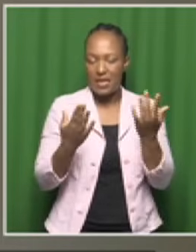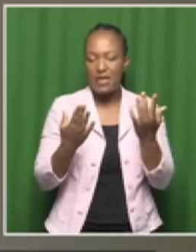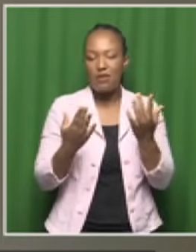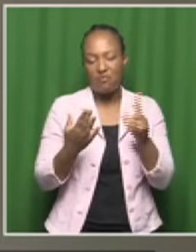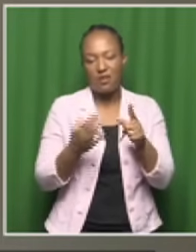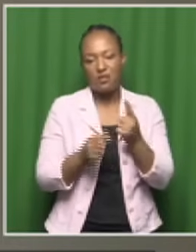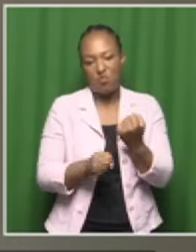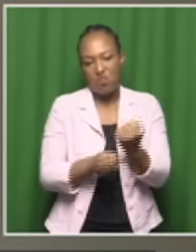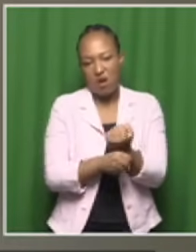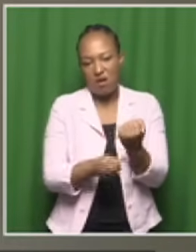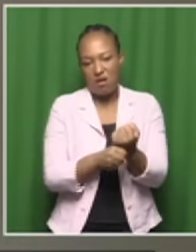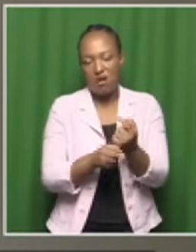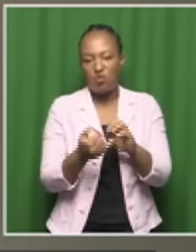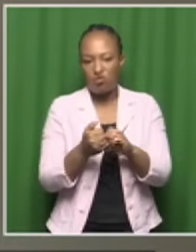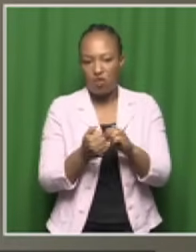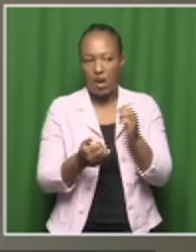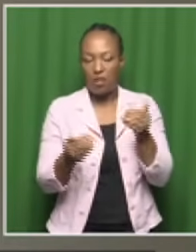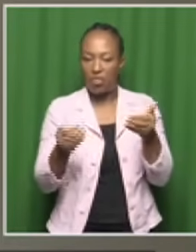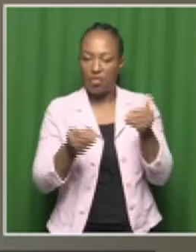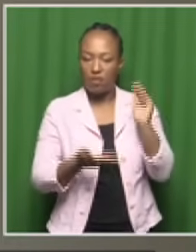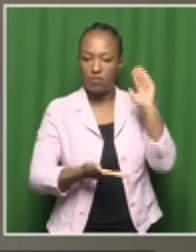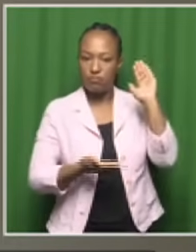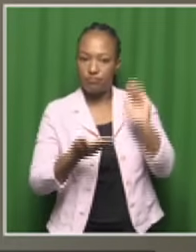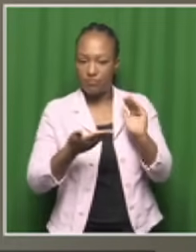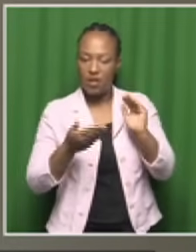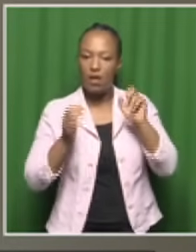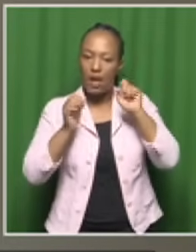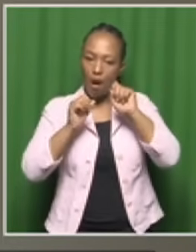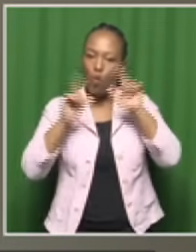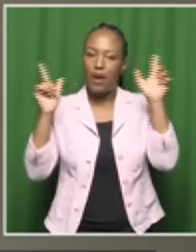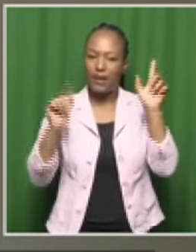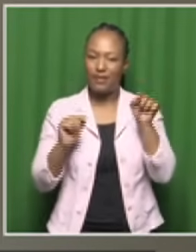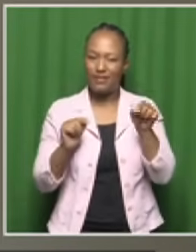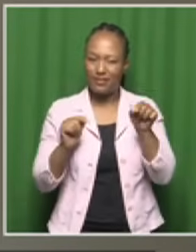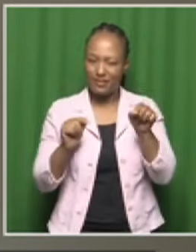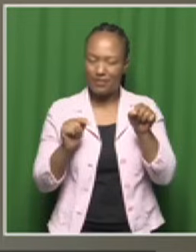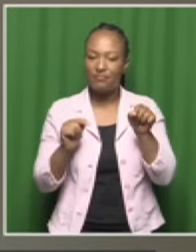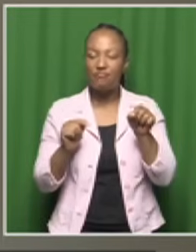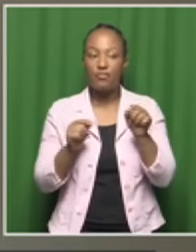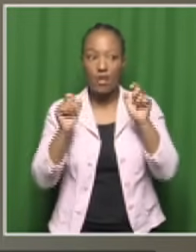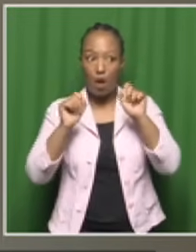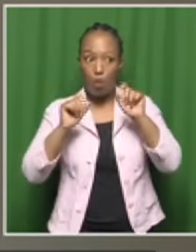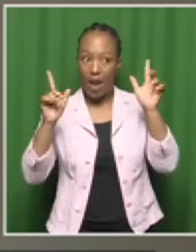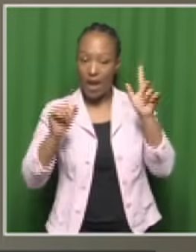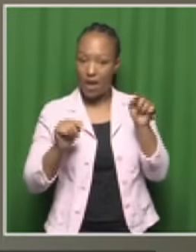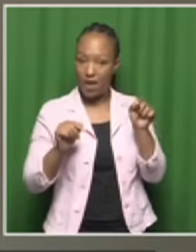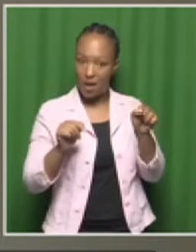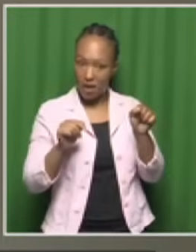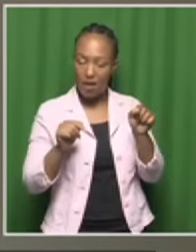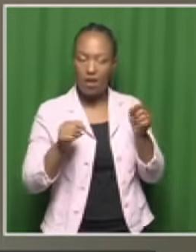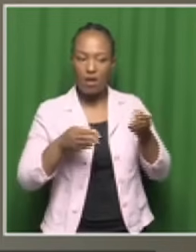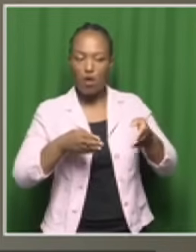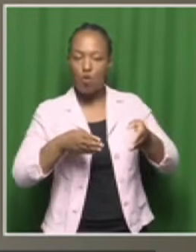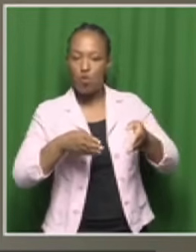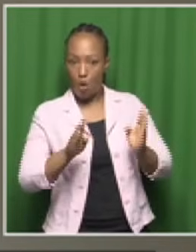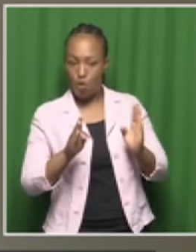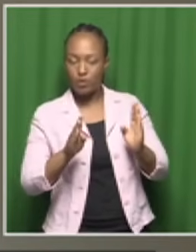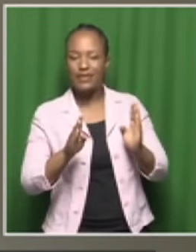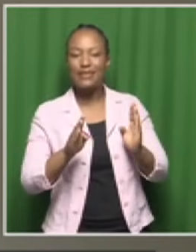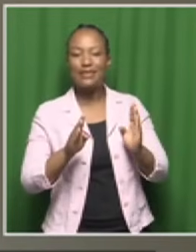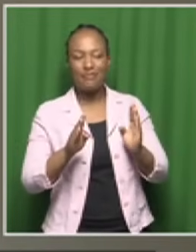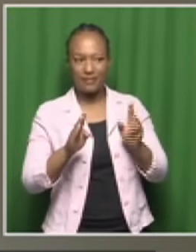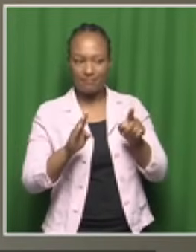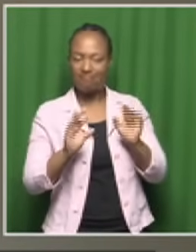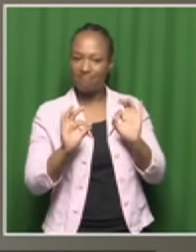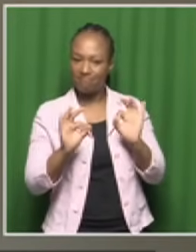done with regards to awareness. But awareness also goes with ensuring that our roads are well maintained. And awareness